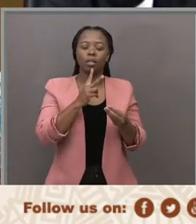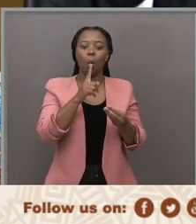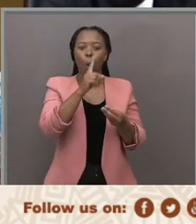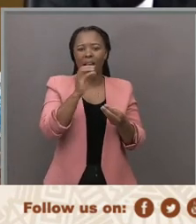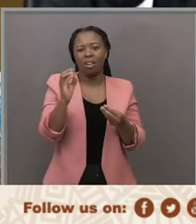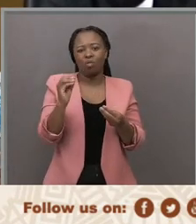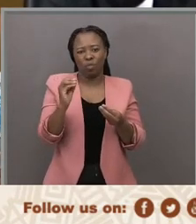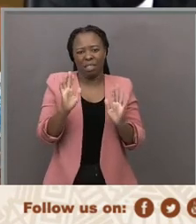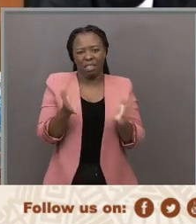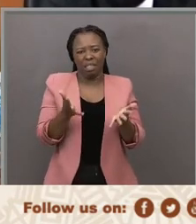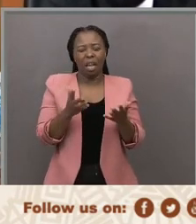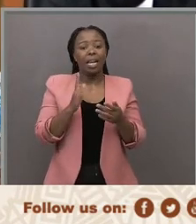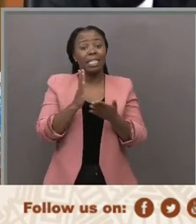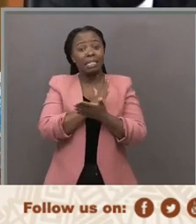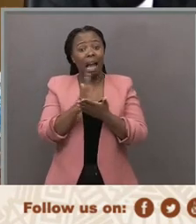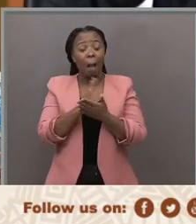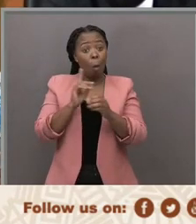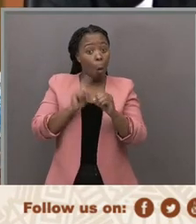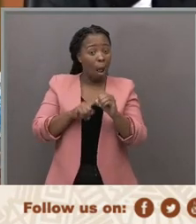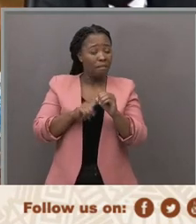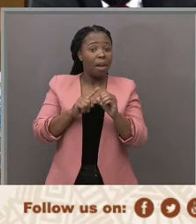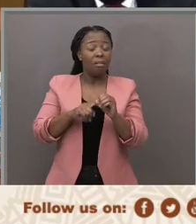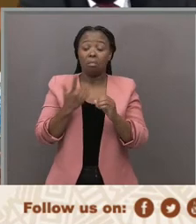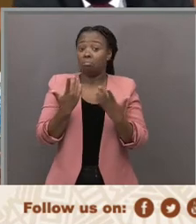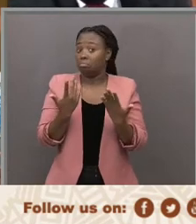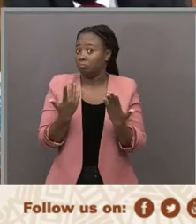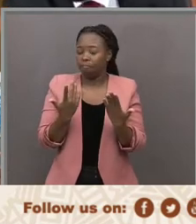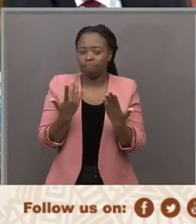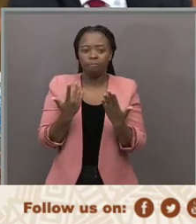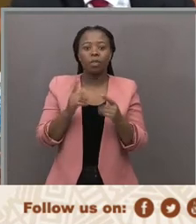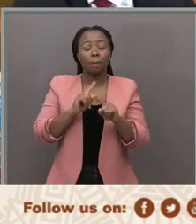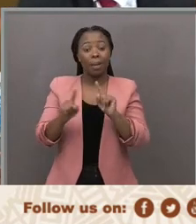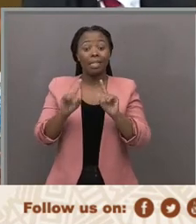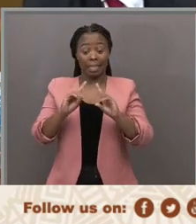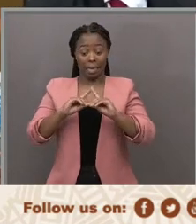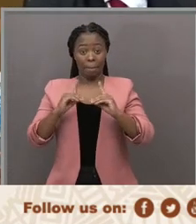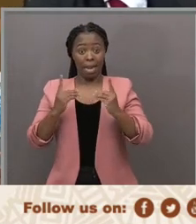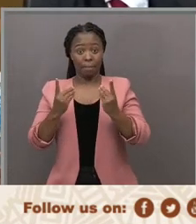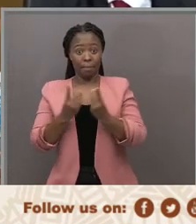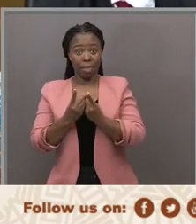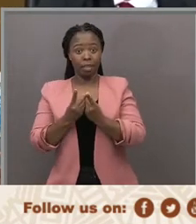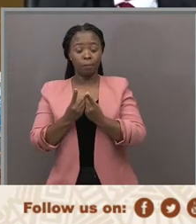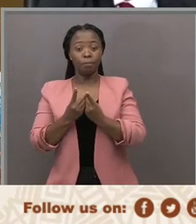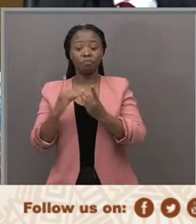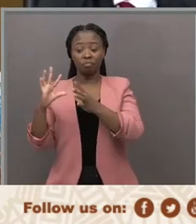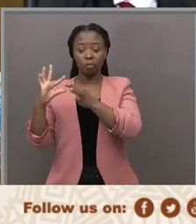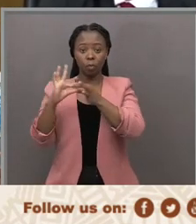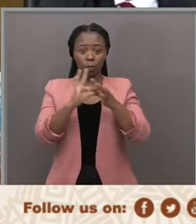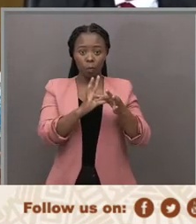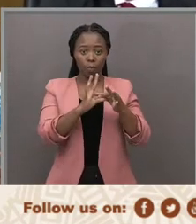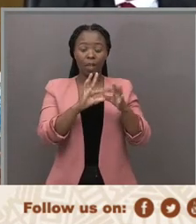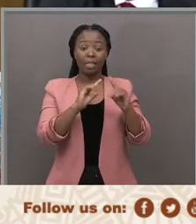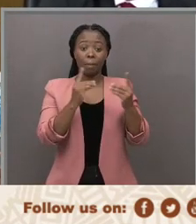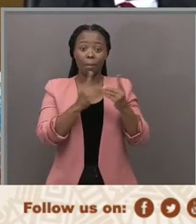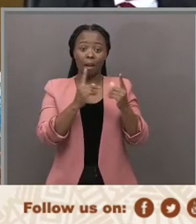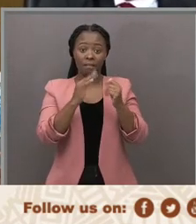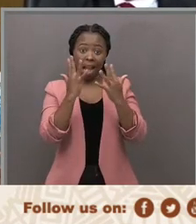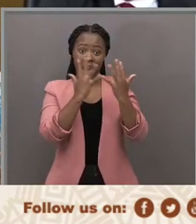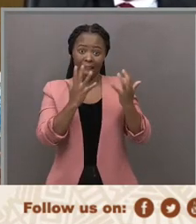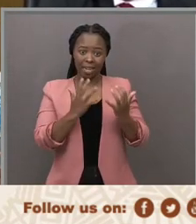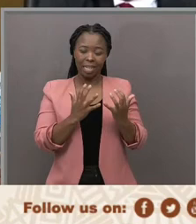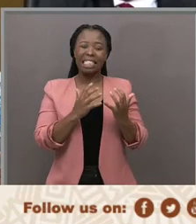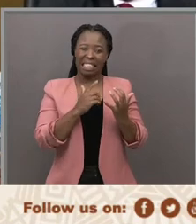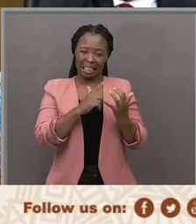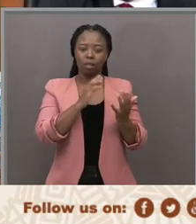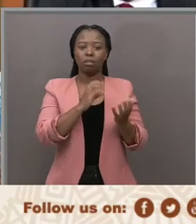qualify, but the department, working with the Department of Finance, will provide additional